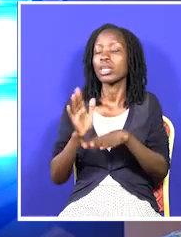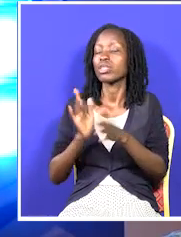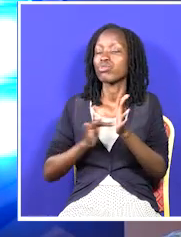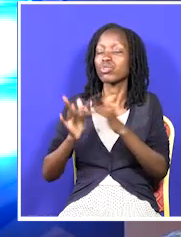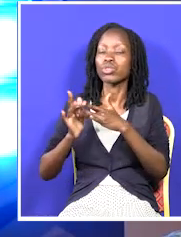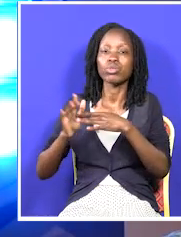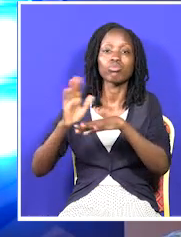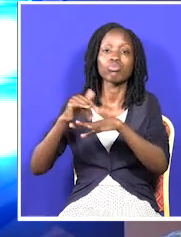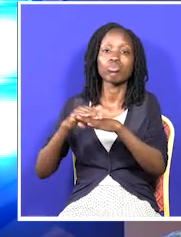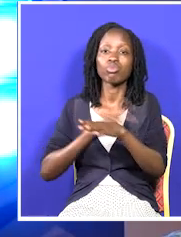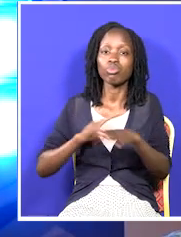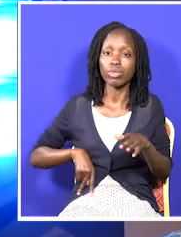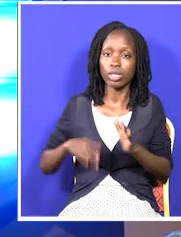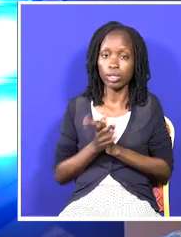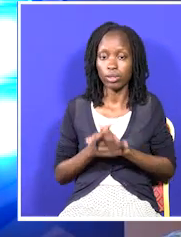king.